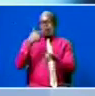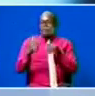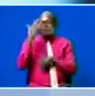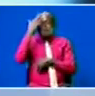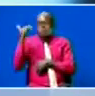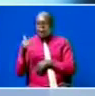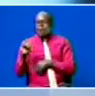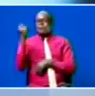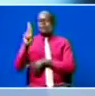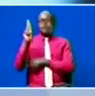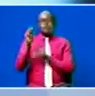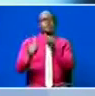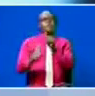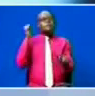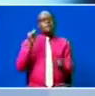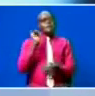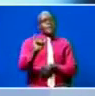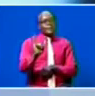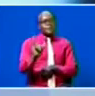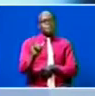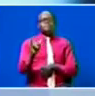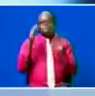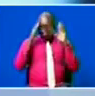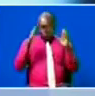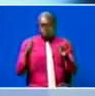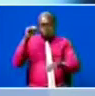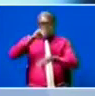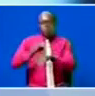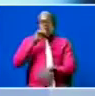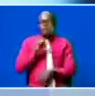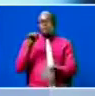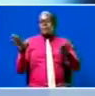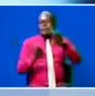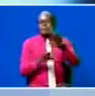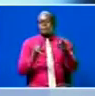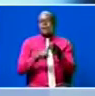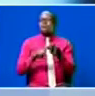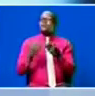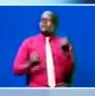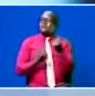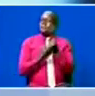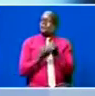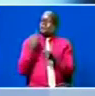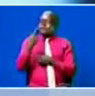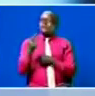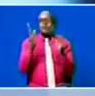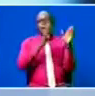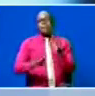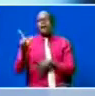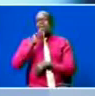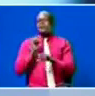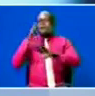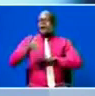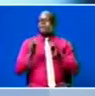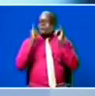did Uhuru avoid the referendum subject despite the attention it has attracted from his deputy and his close allies, who smell a sinister motive after